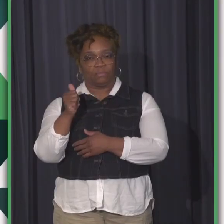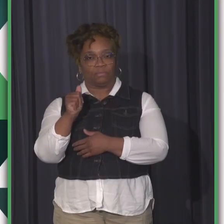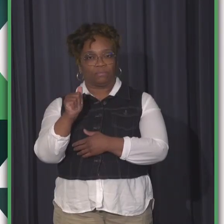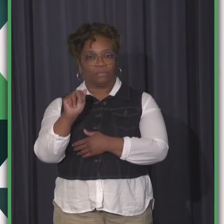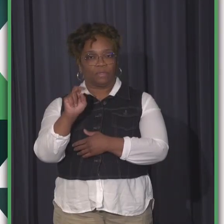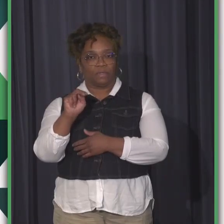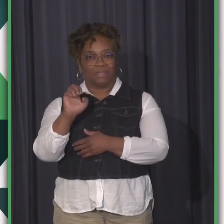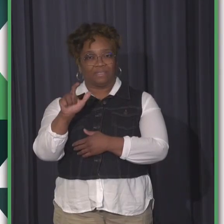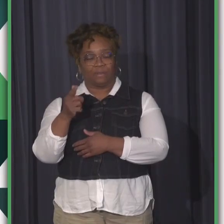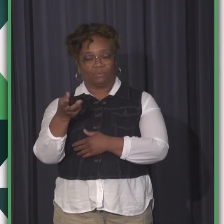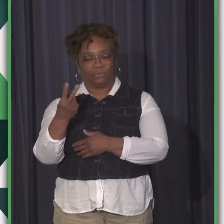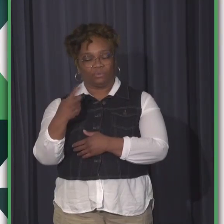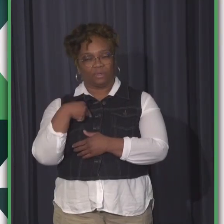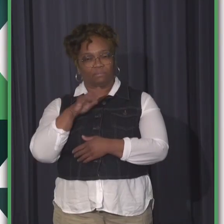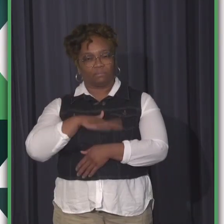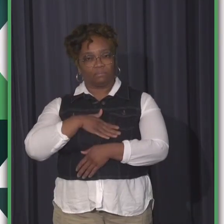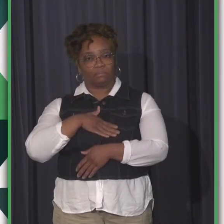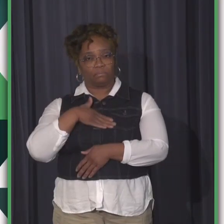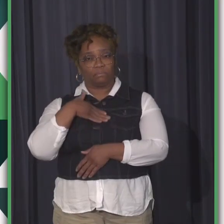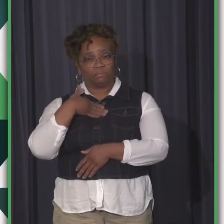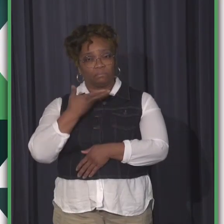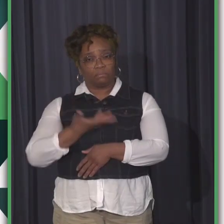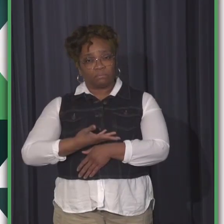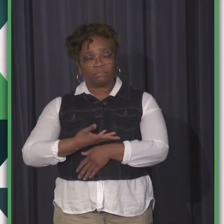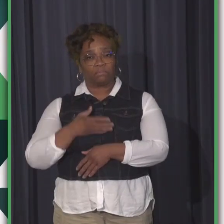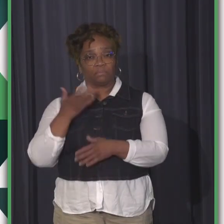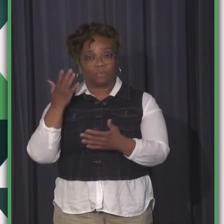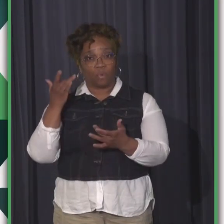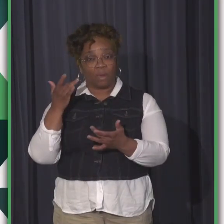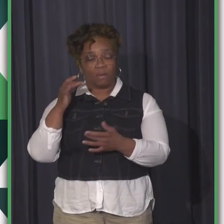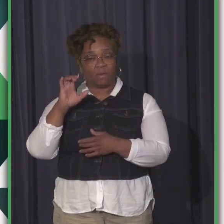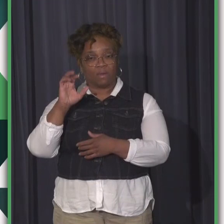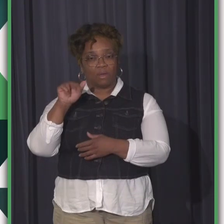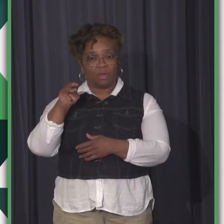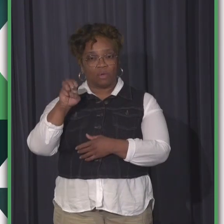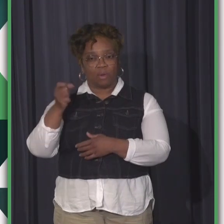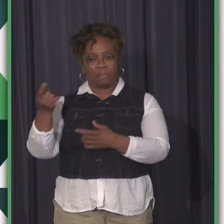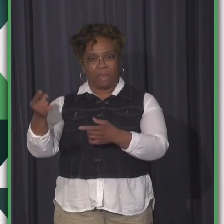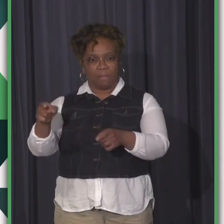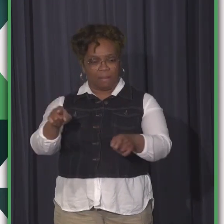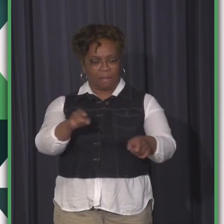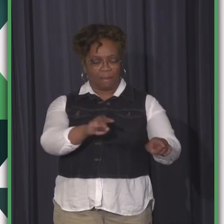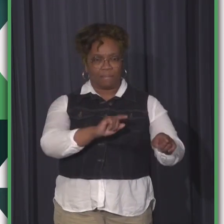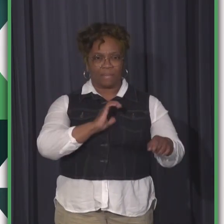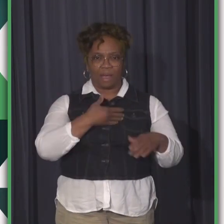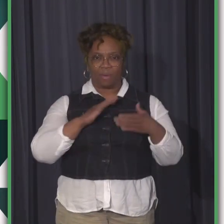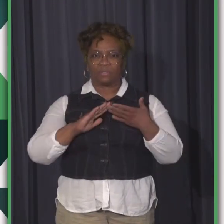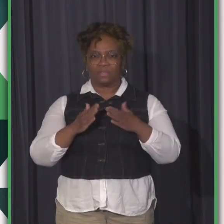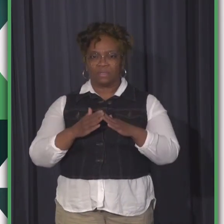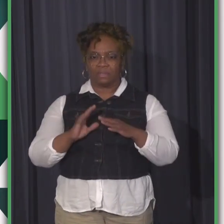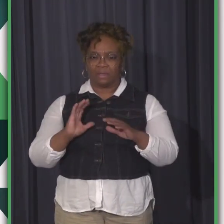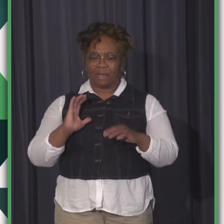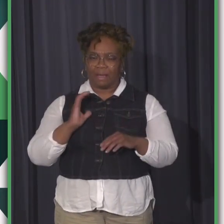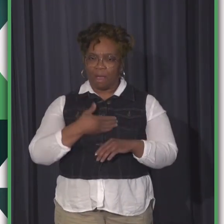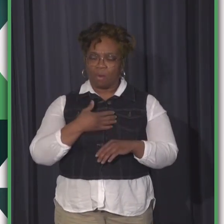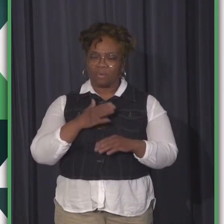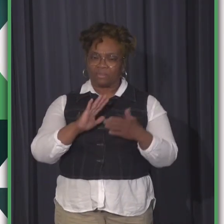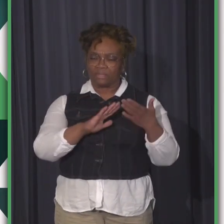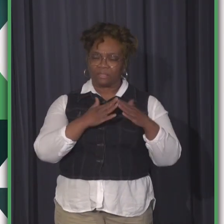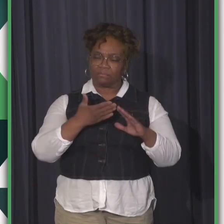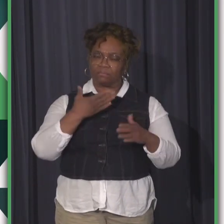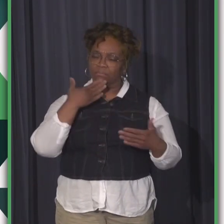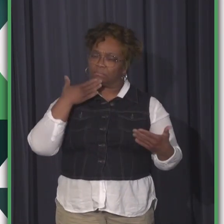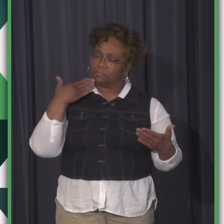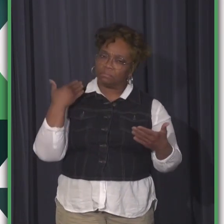fact it's so much crime that's running rapid in our city. And we got a darn good city here. I came from Chicago